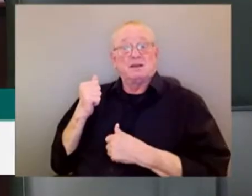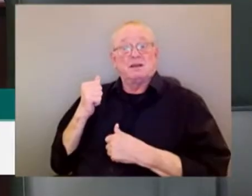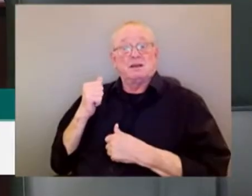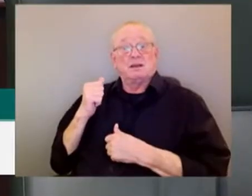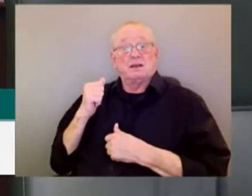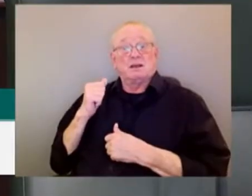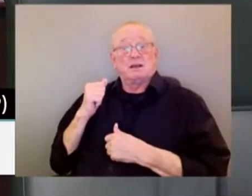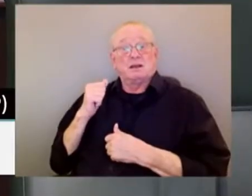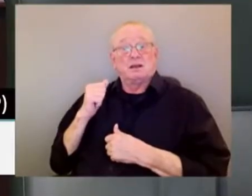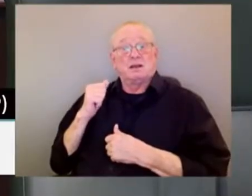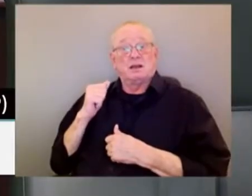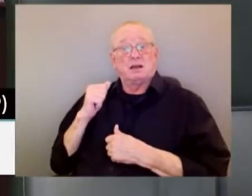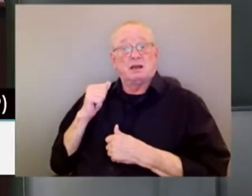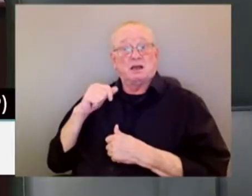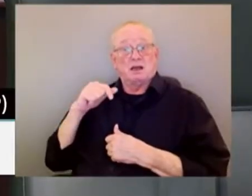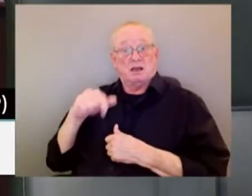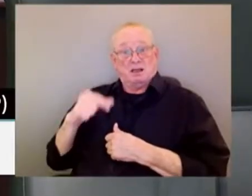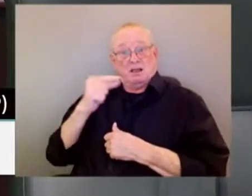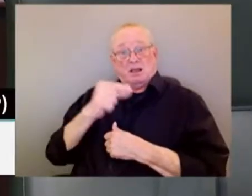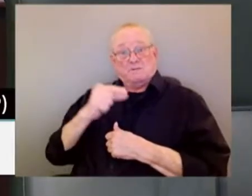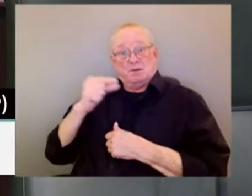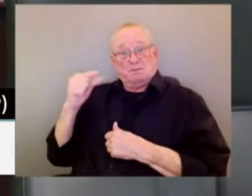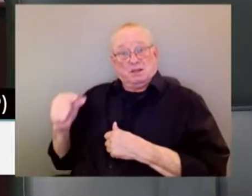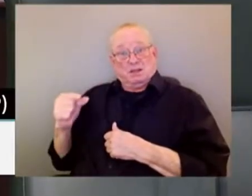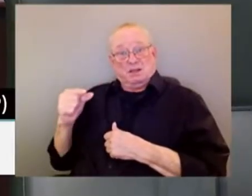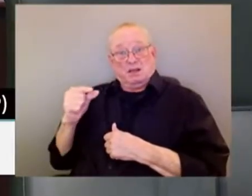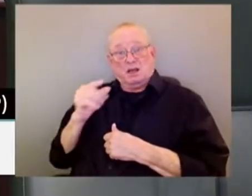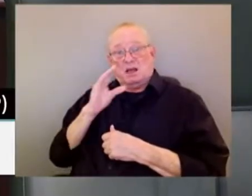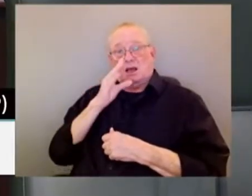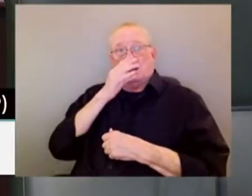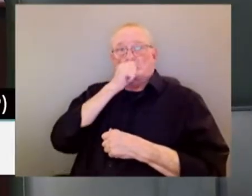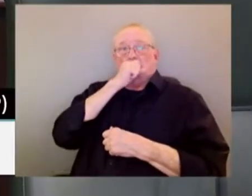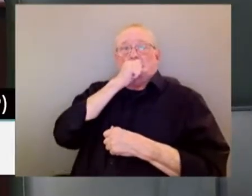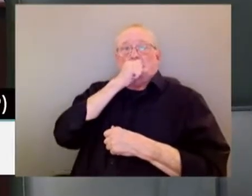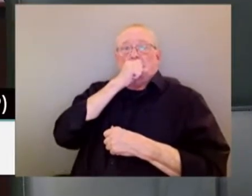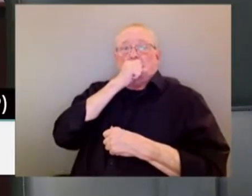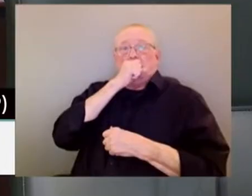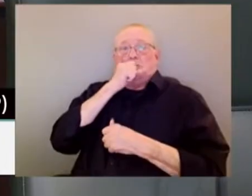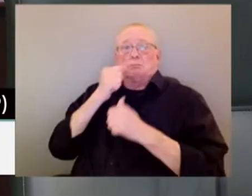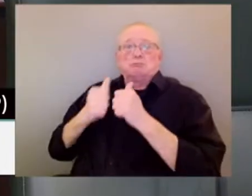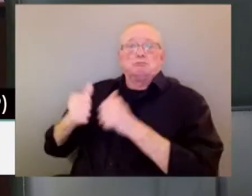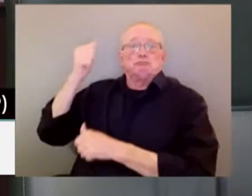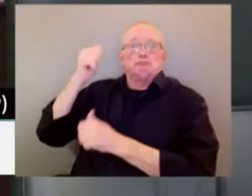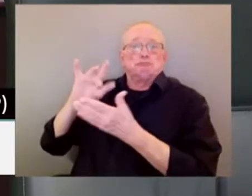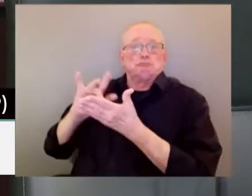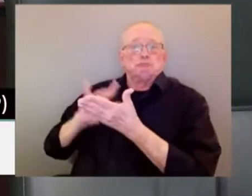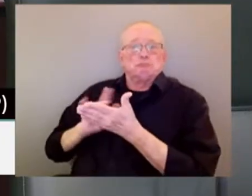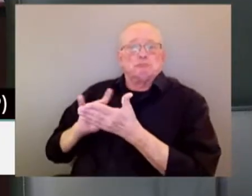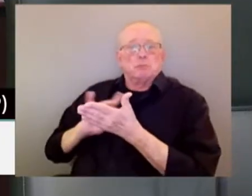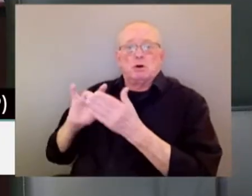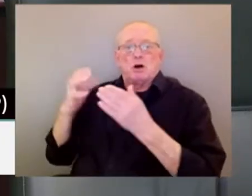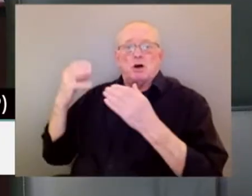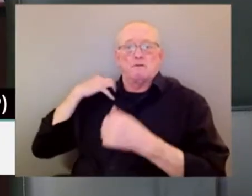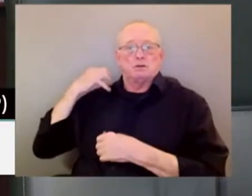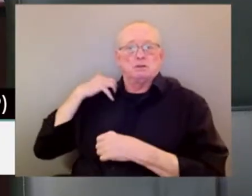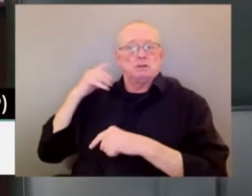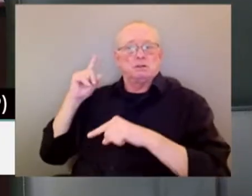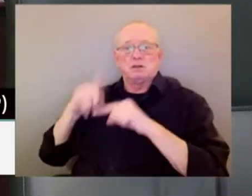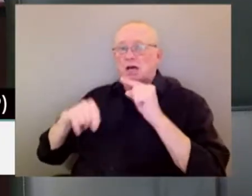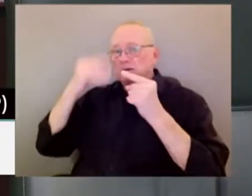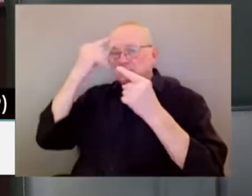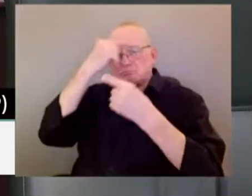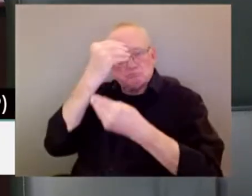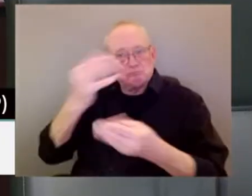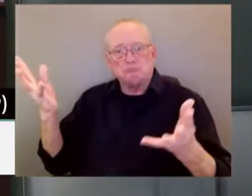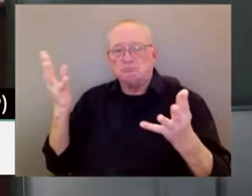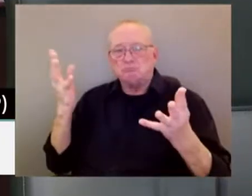government muffled the voice of the Chief Medical Officer, diminished the ability and authority of public health officials. This disproportionately affects rural Albertans who